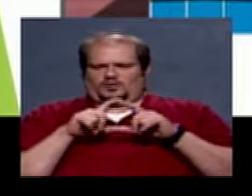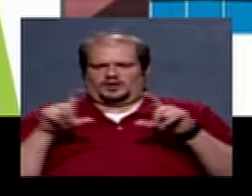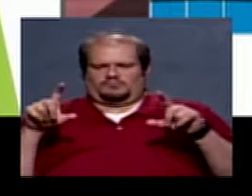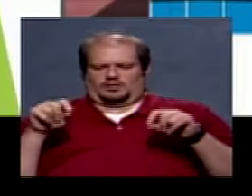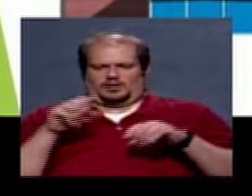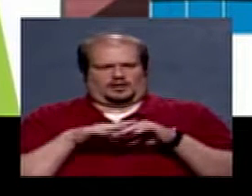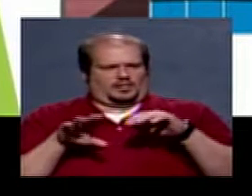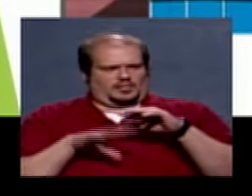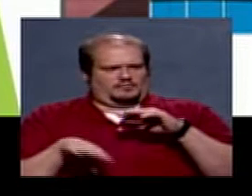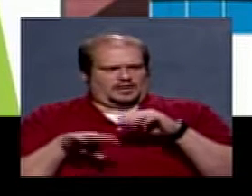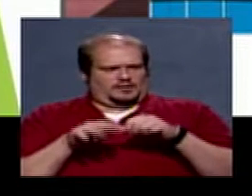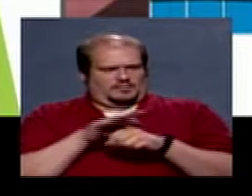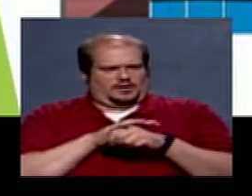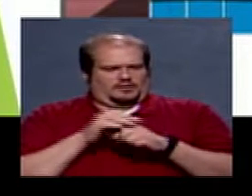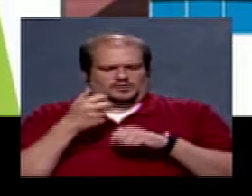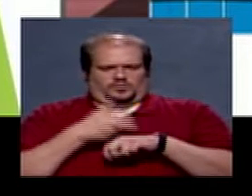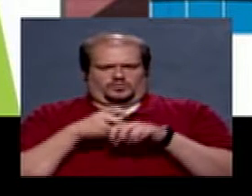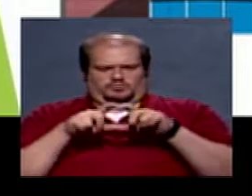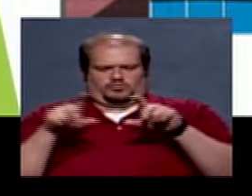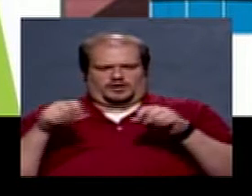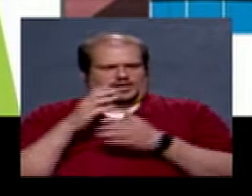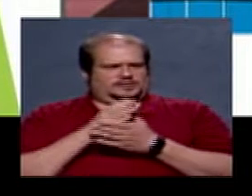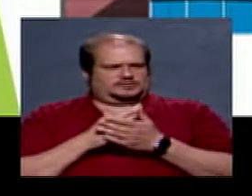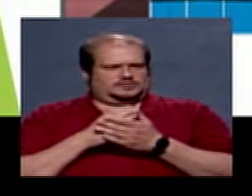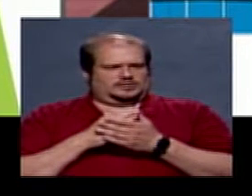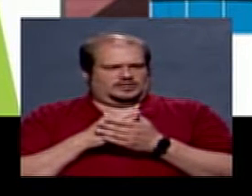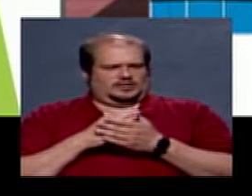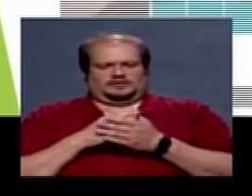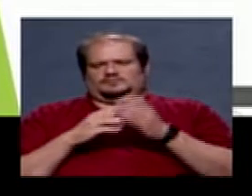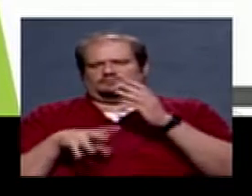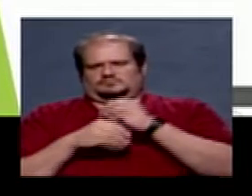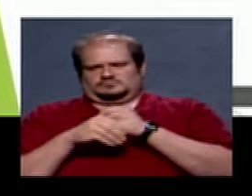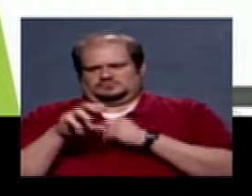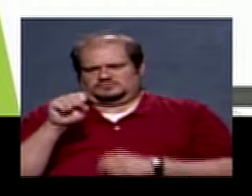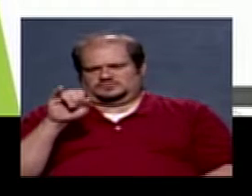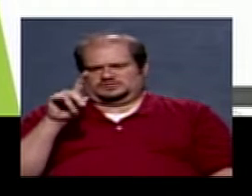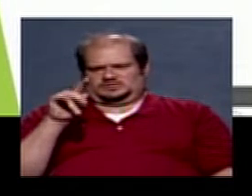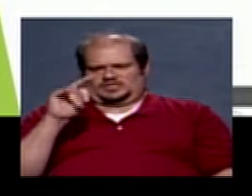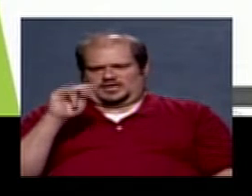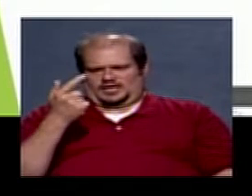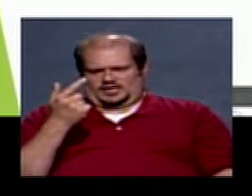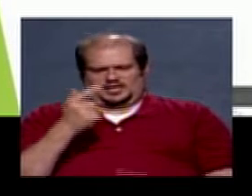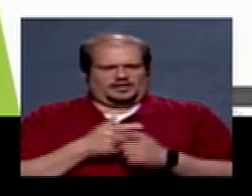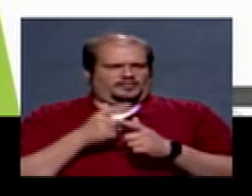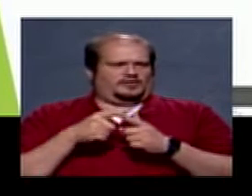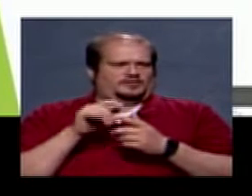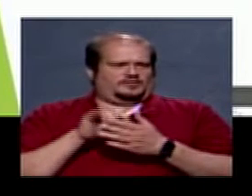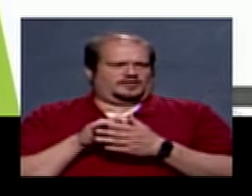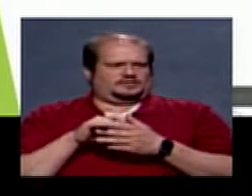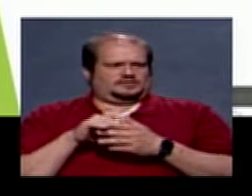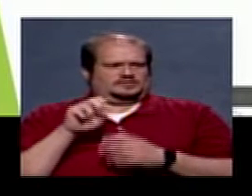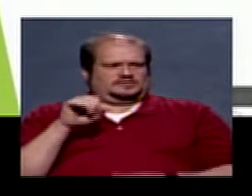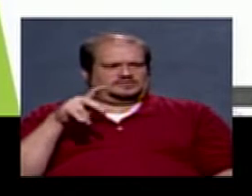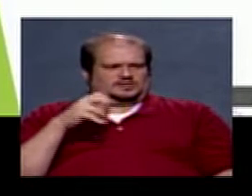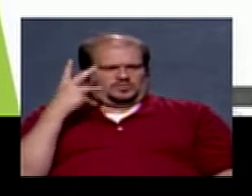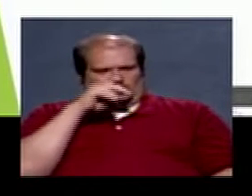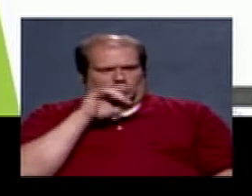kind of on the bottom areas with brick and cementitious siding. And then these are the side